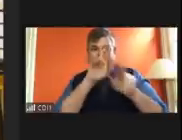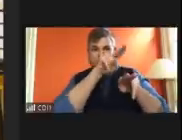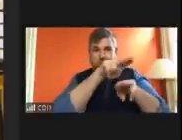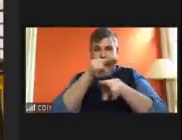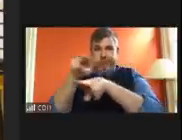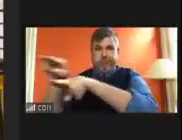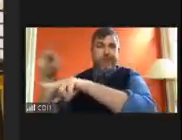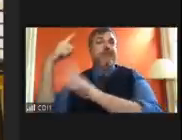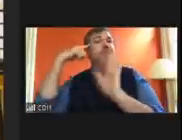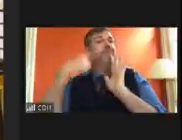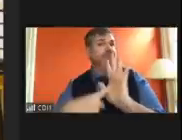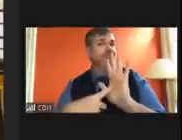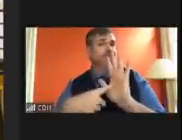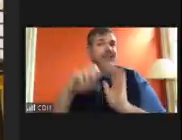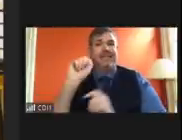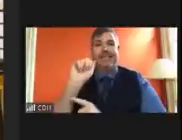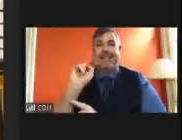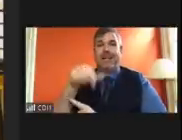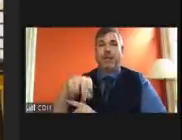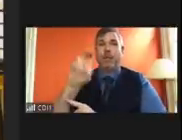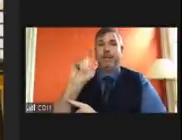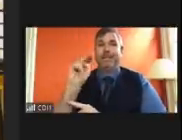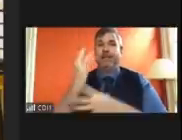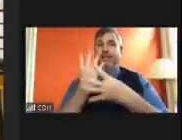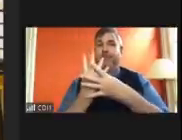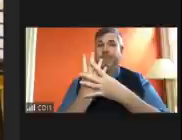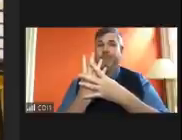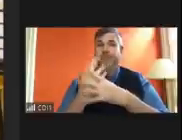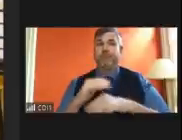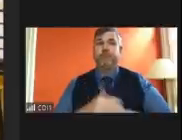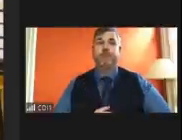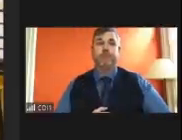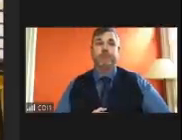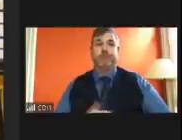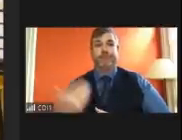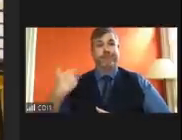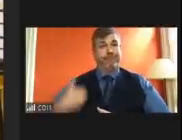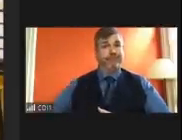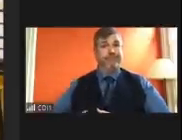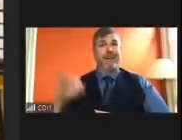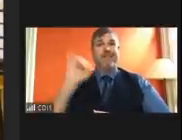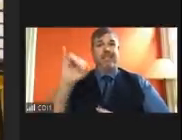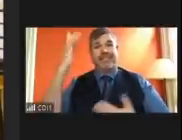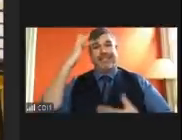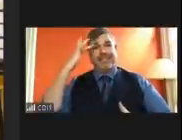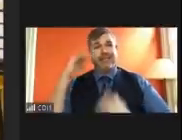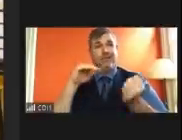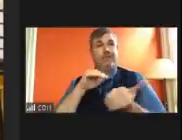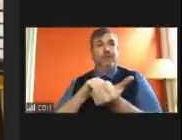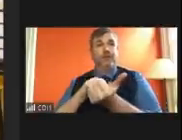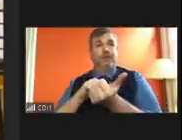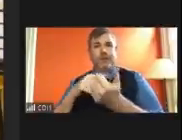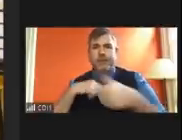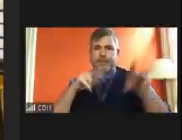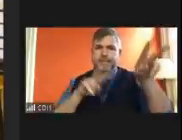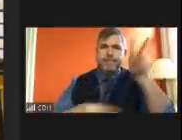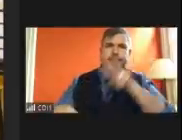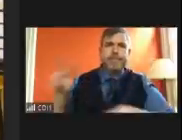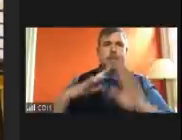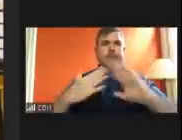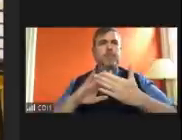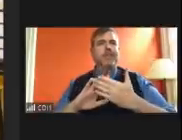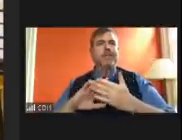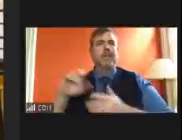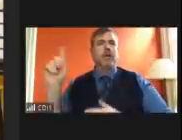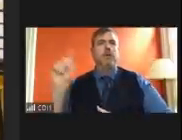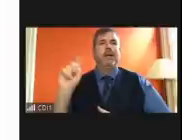doc, I look at the community for social structures that facilitate increased viral transmission and outbreaks. Next